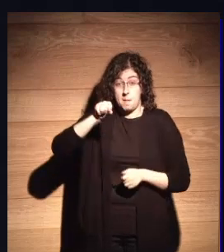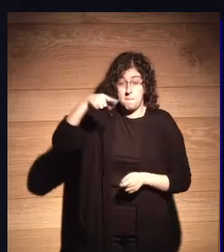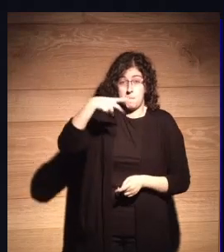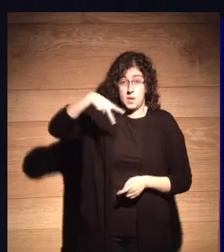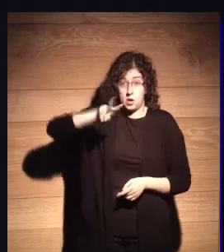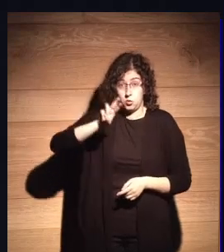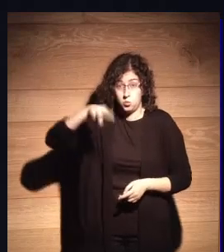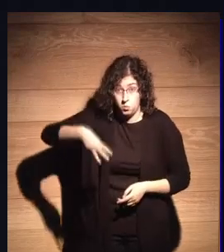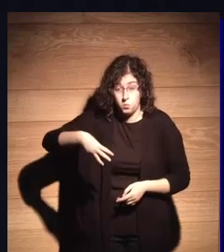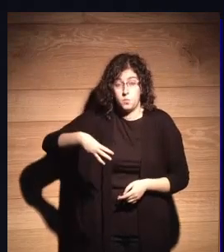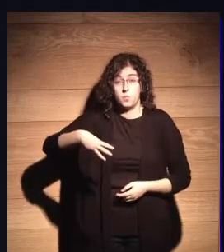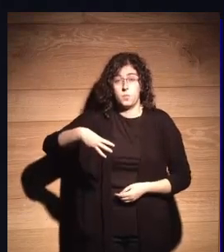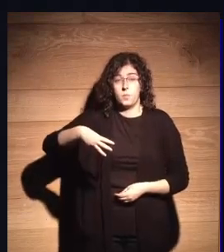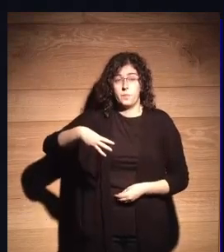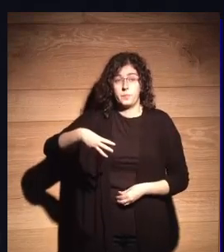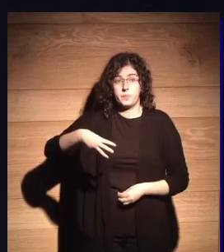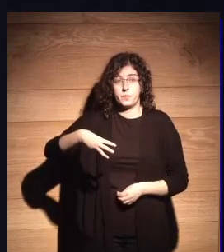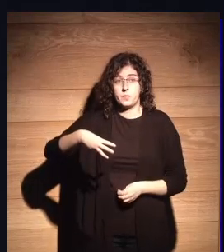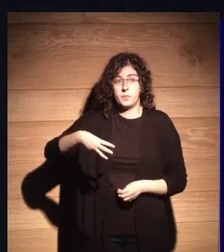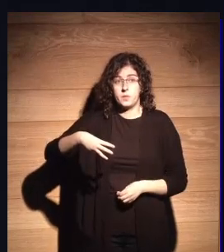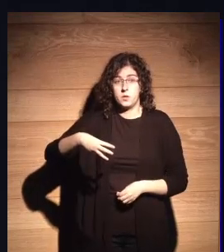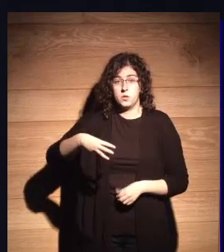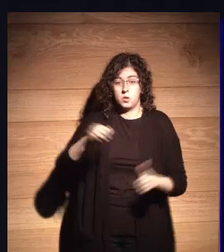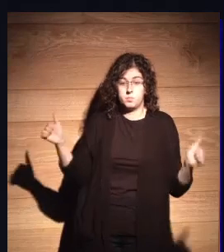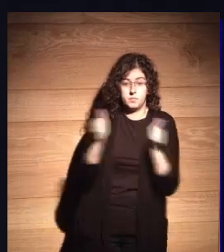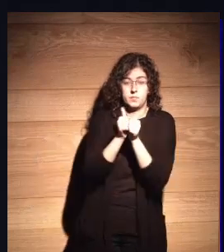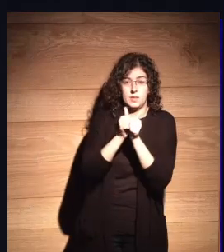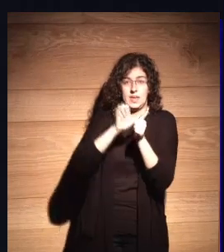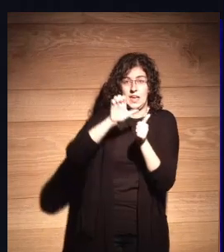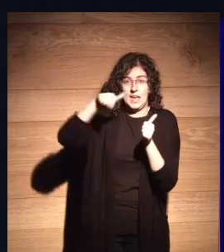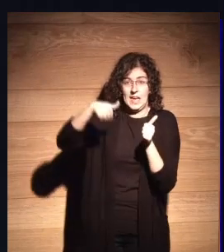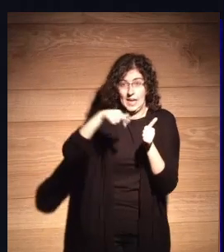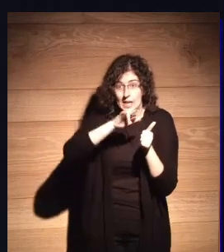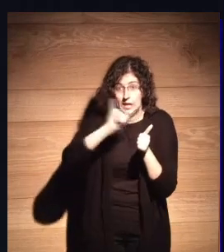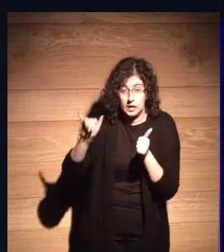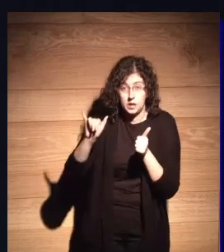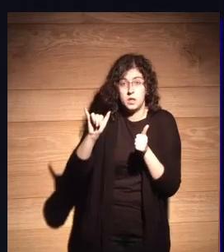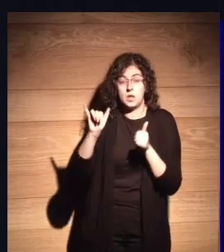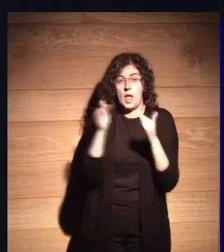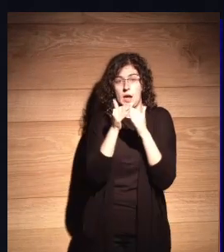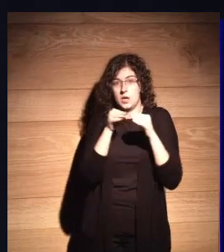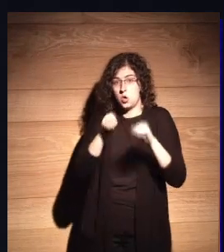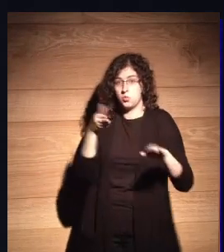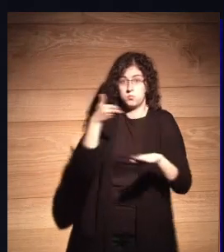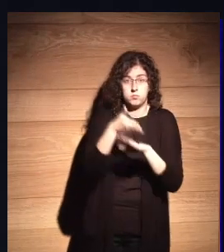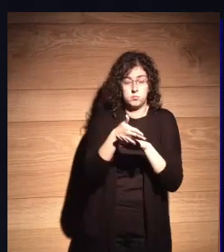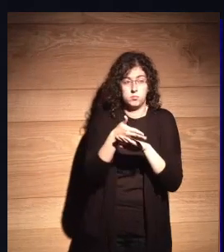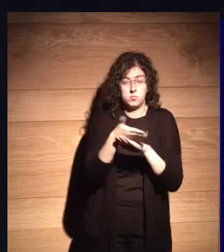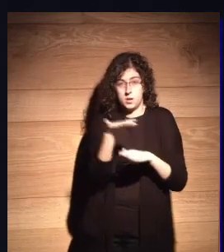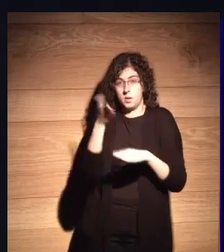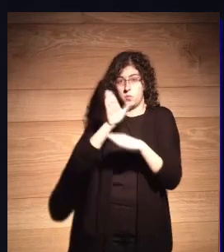time with Henri and Martine, his wife. And so I would go to their house, and I'd show him a book that I had